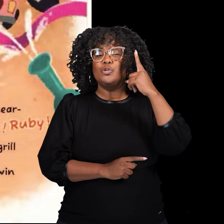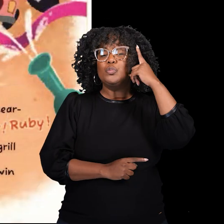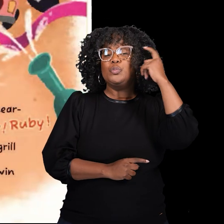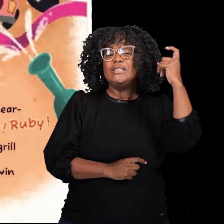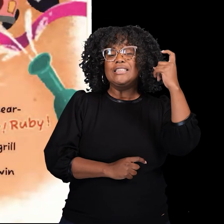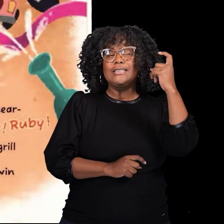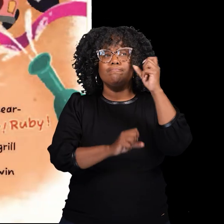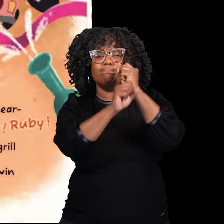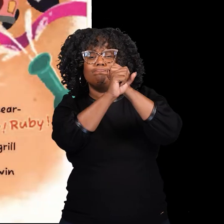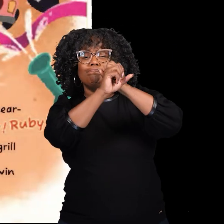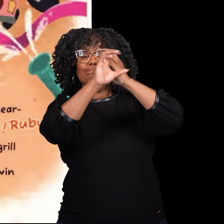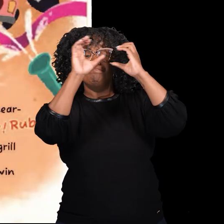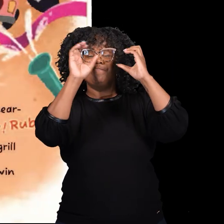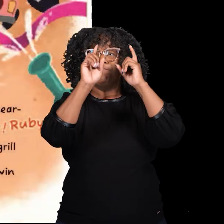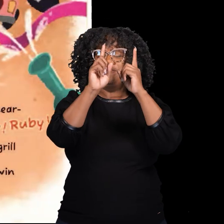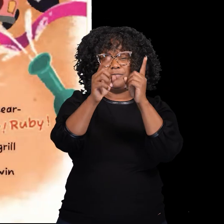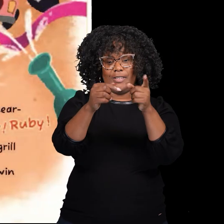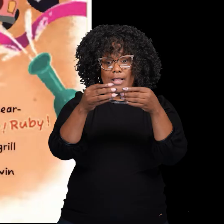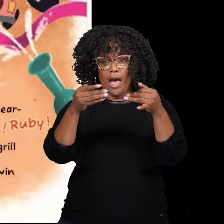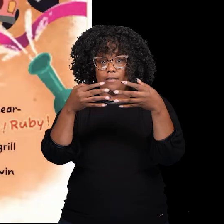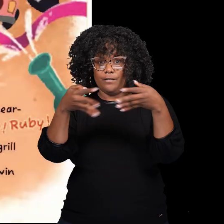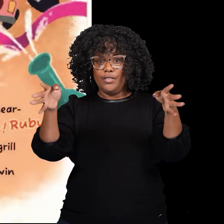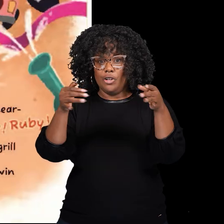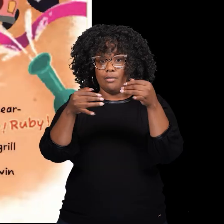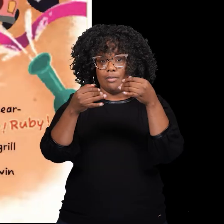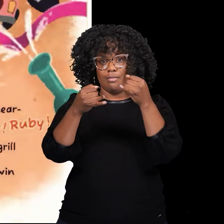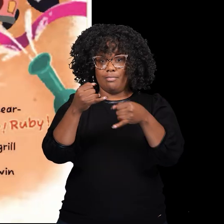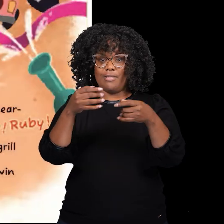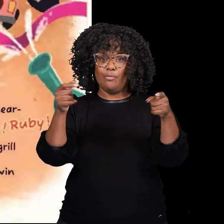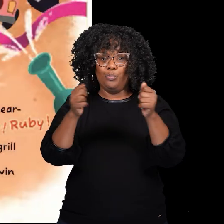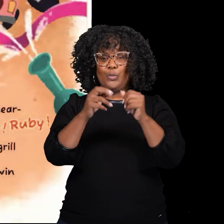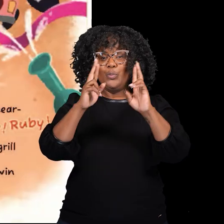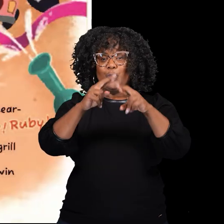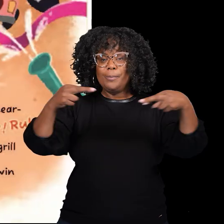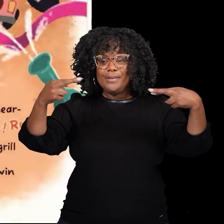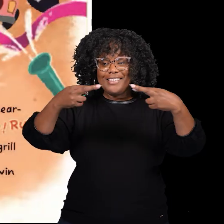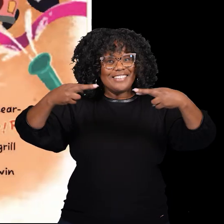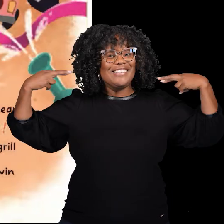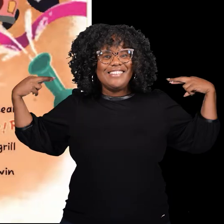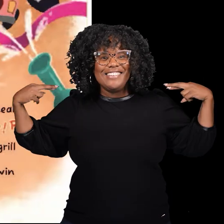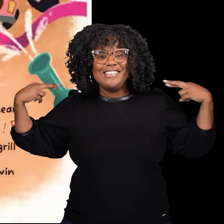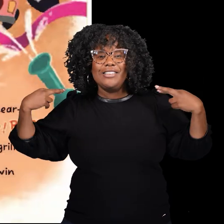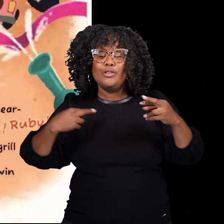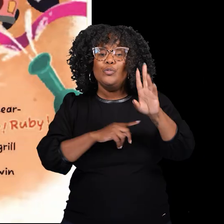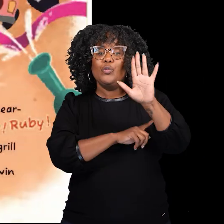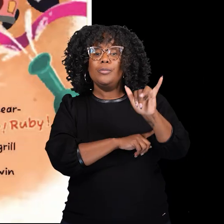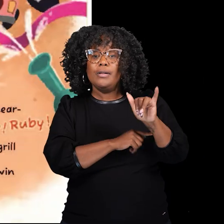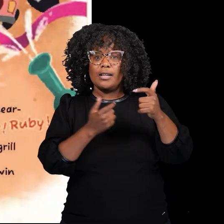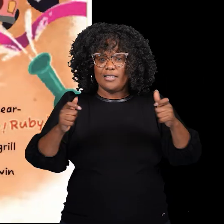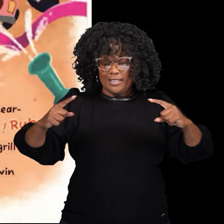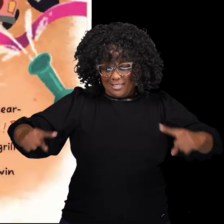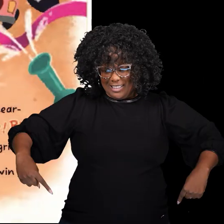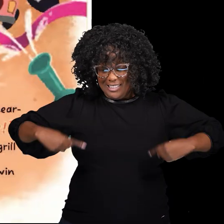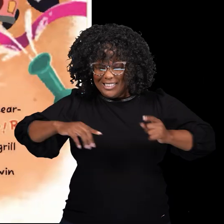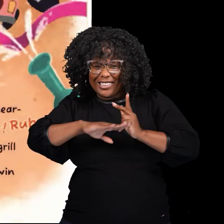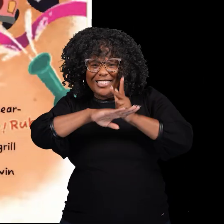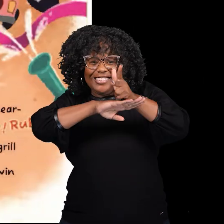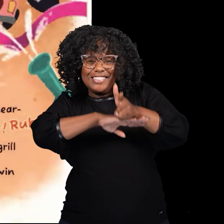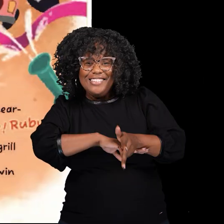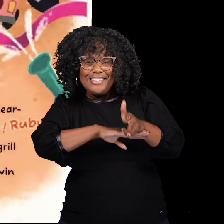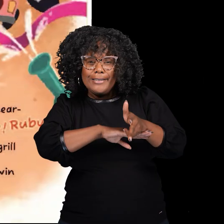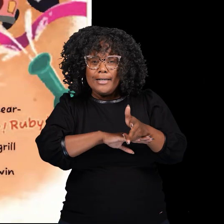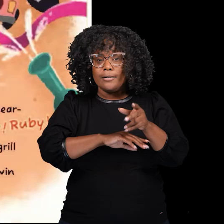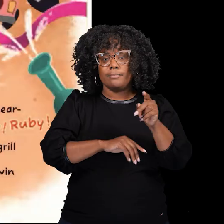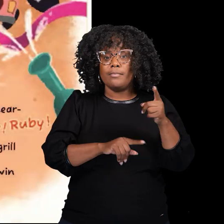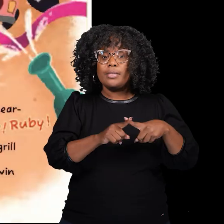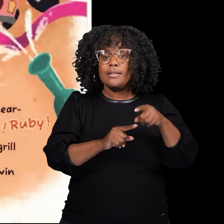dreaming. She imagines crossing a finish line with a ribbon stretching across her grille. Ruby's large tires churn the sand